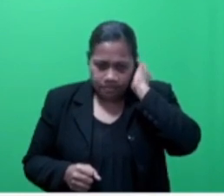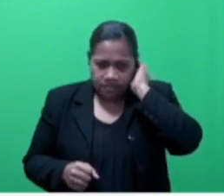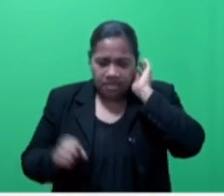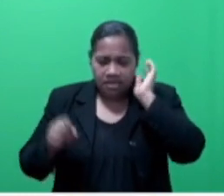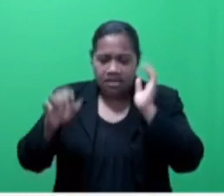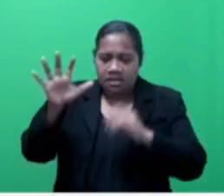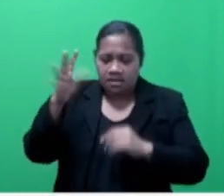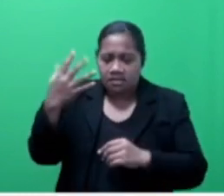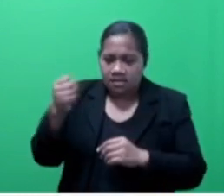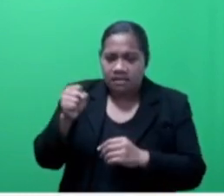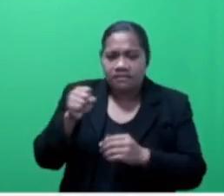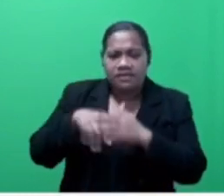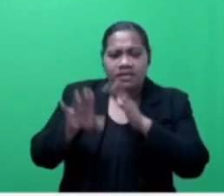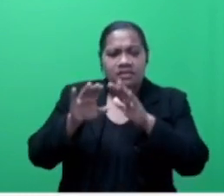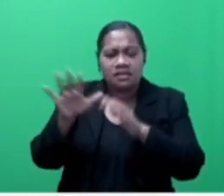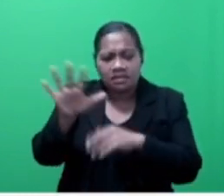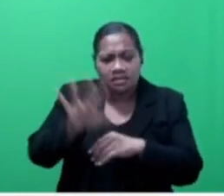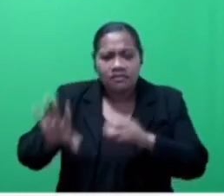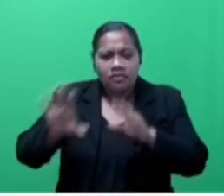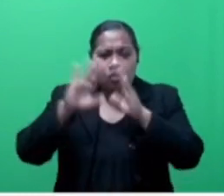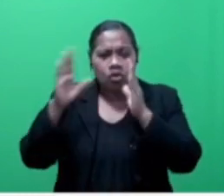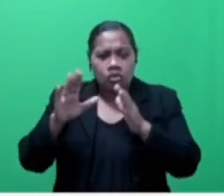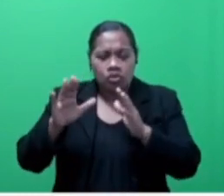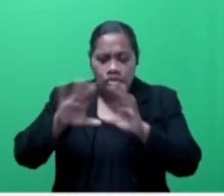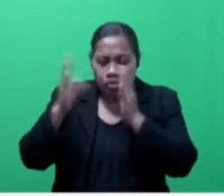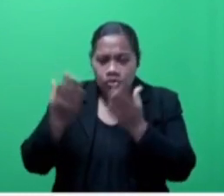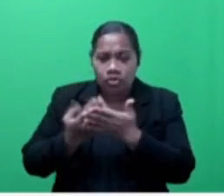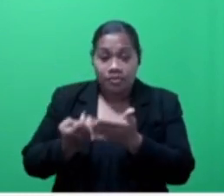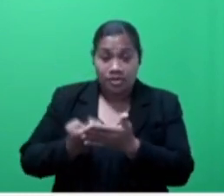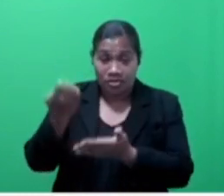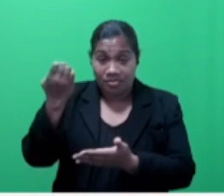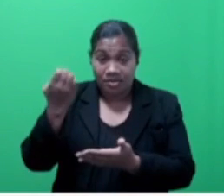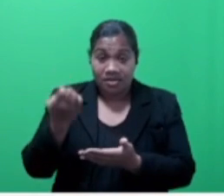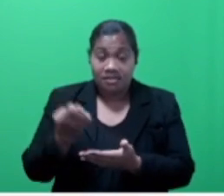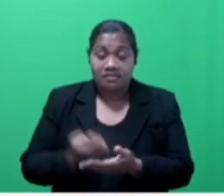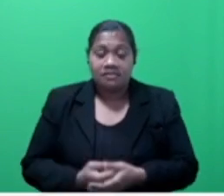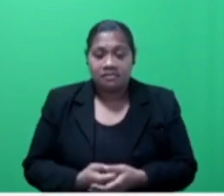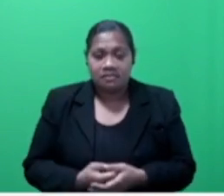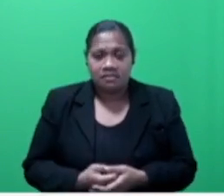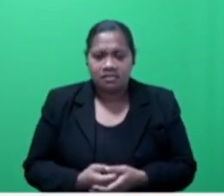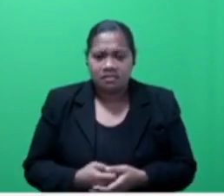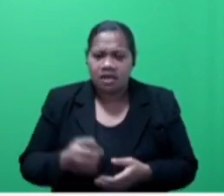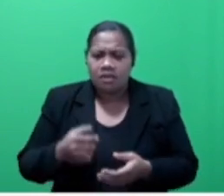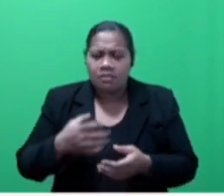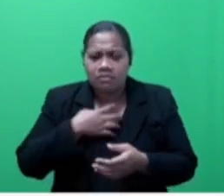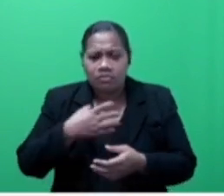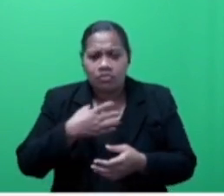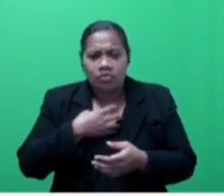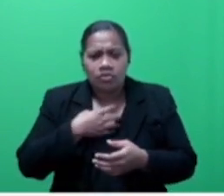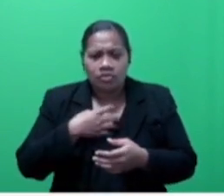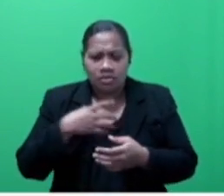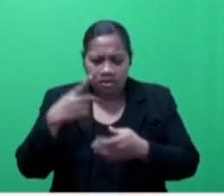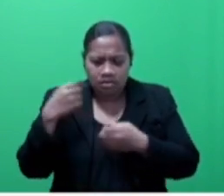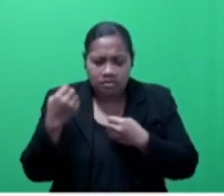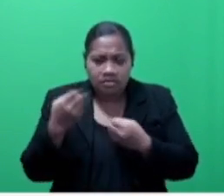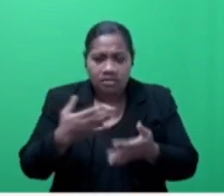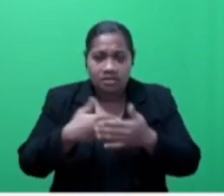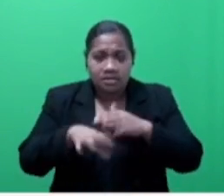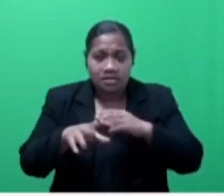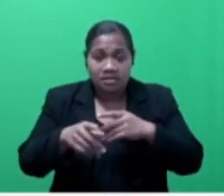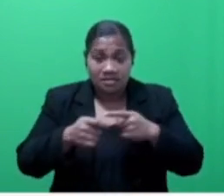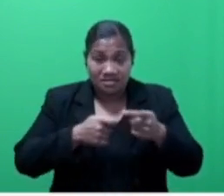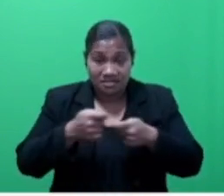economics, economy, that if the USA actually releases a bit more oil into the market, into the global market, you could in